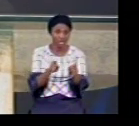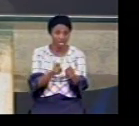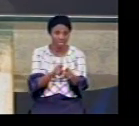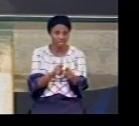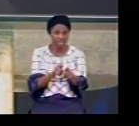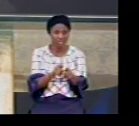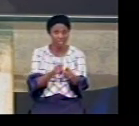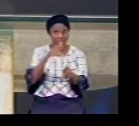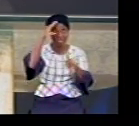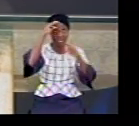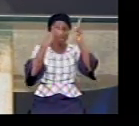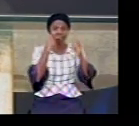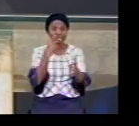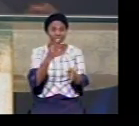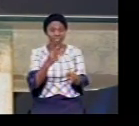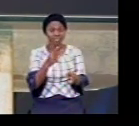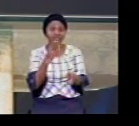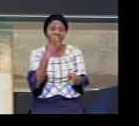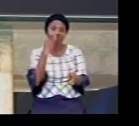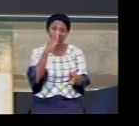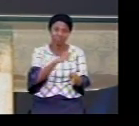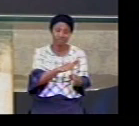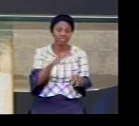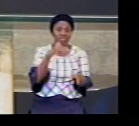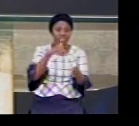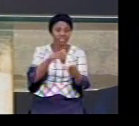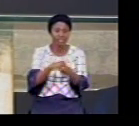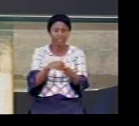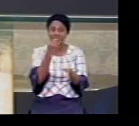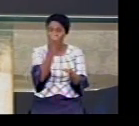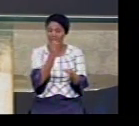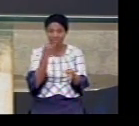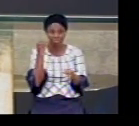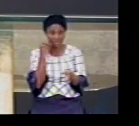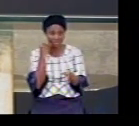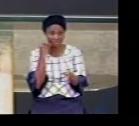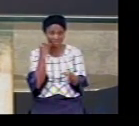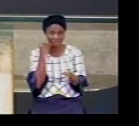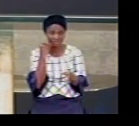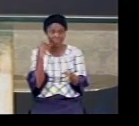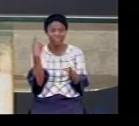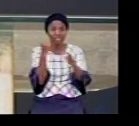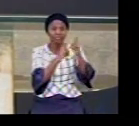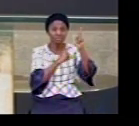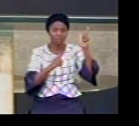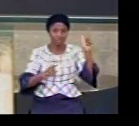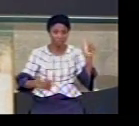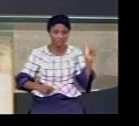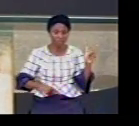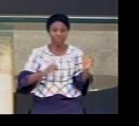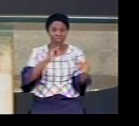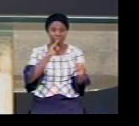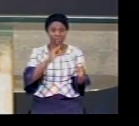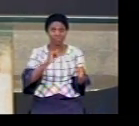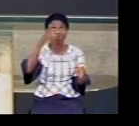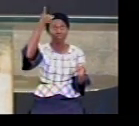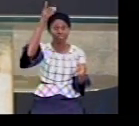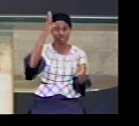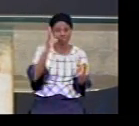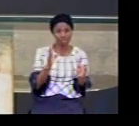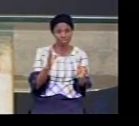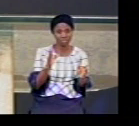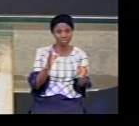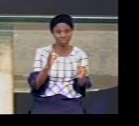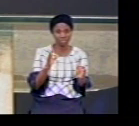seen perverseness in Israel. The Lord is God,